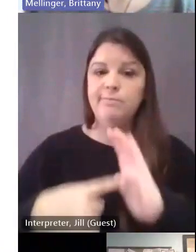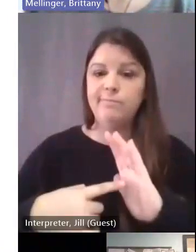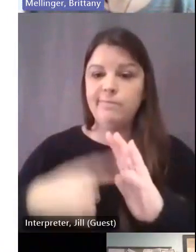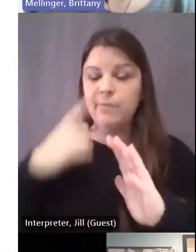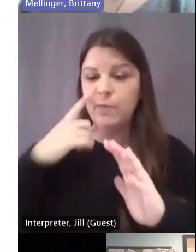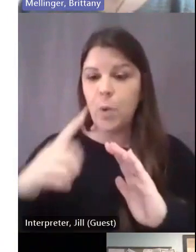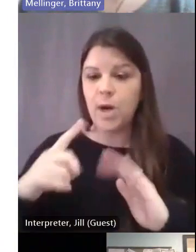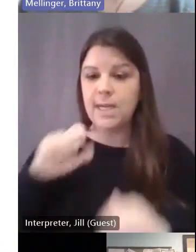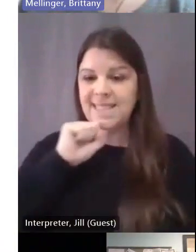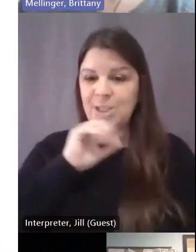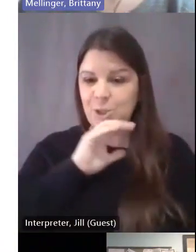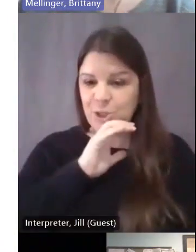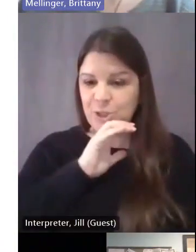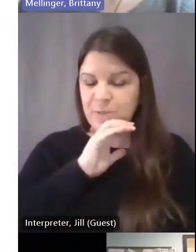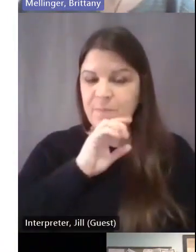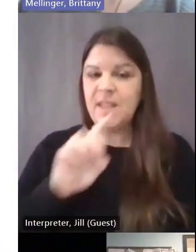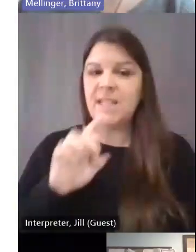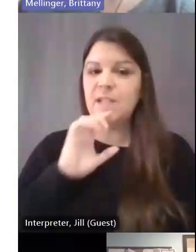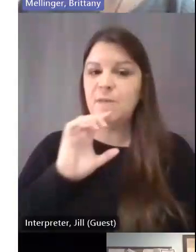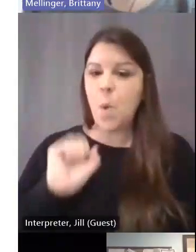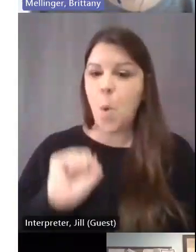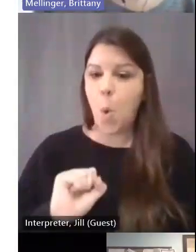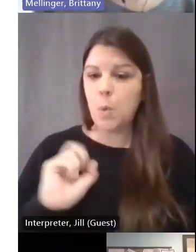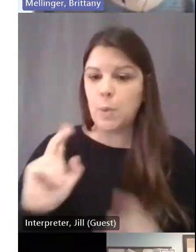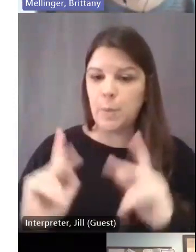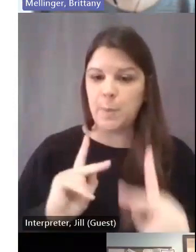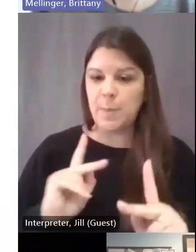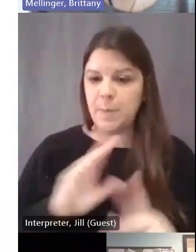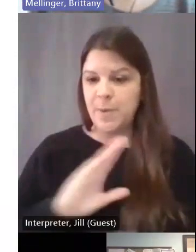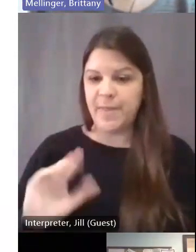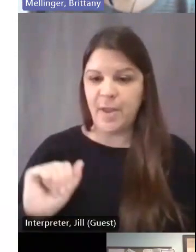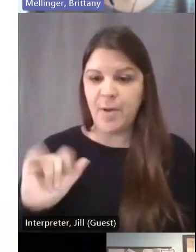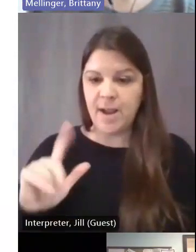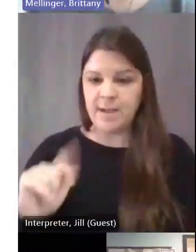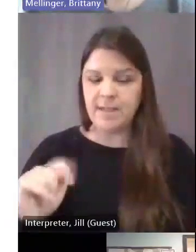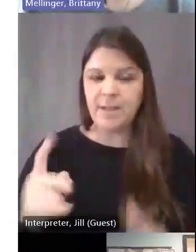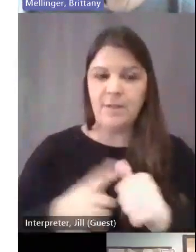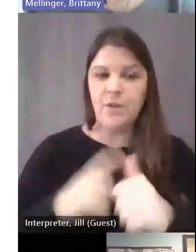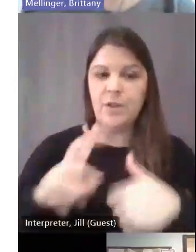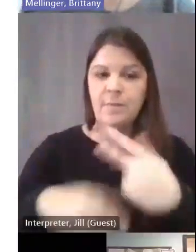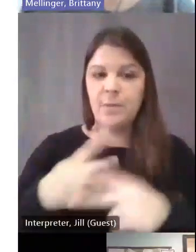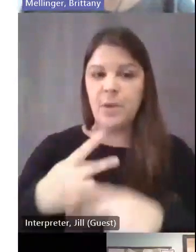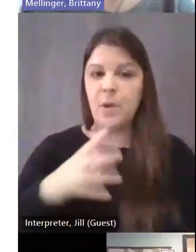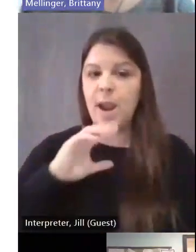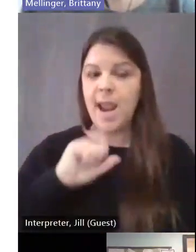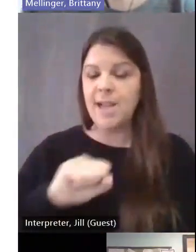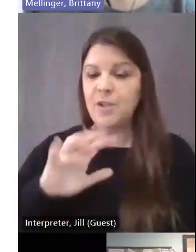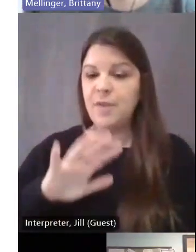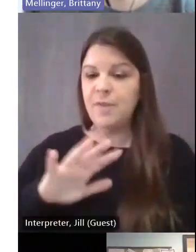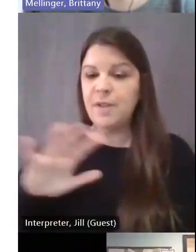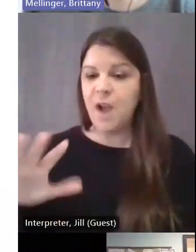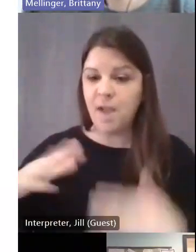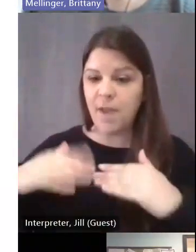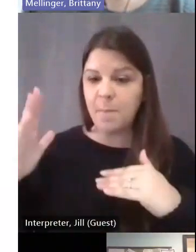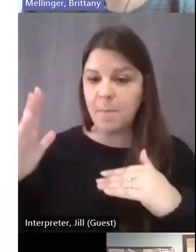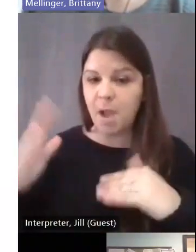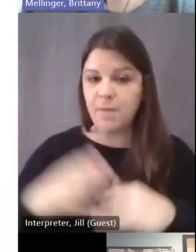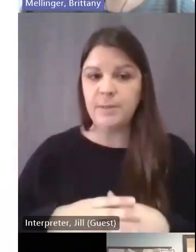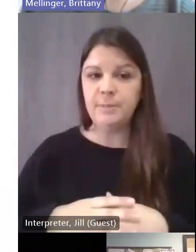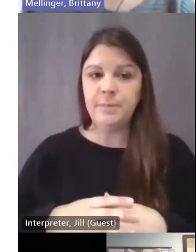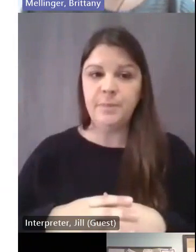is outlined in the Housing for Older Persons Act. The first type of communities are 55 and over communities. And